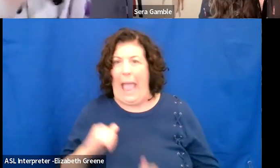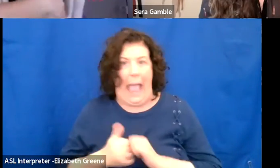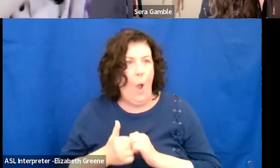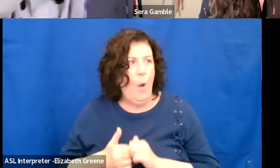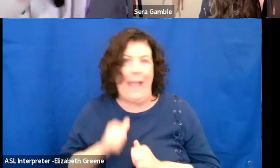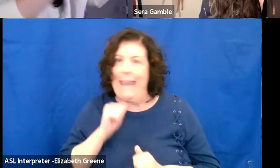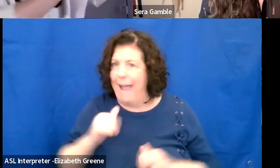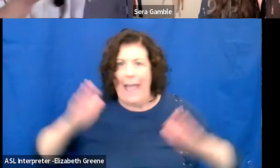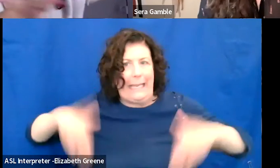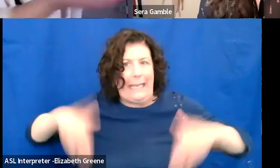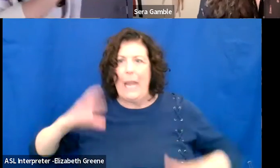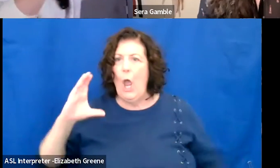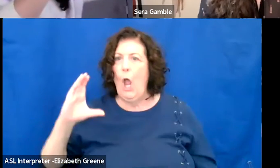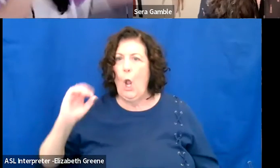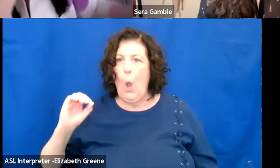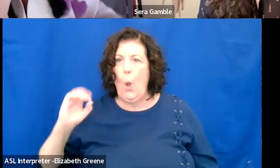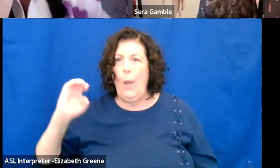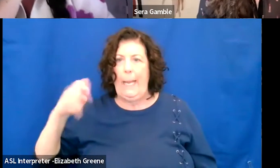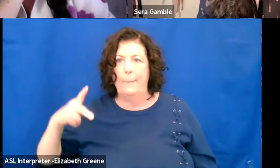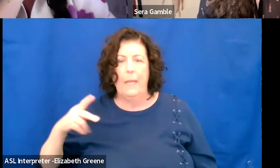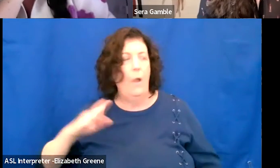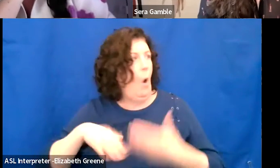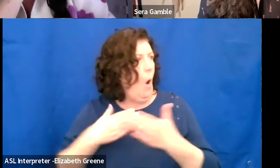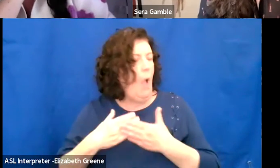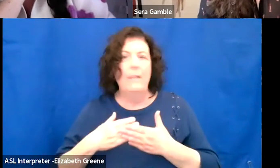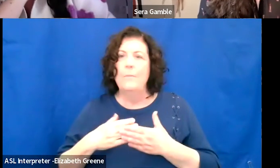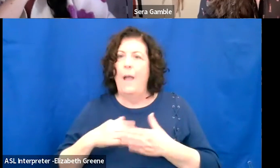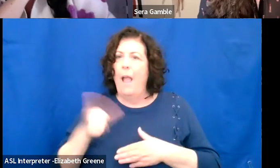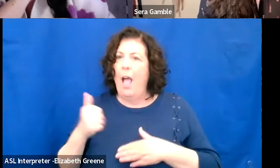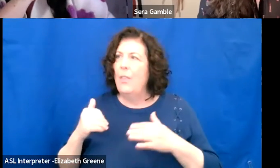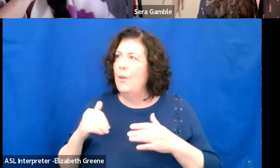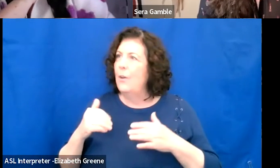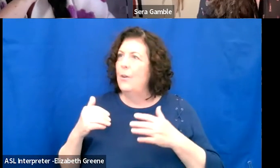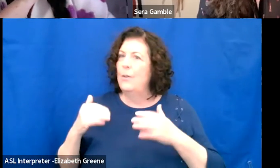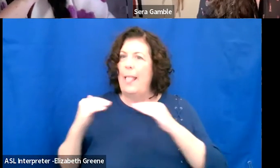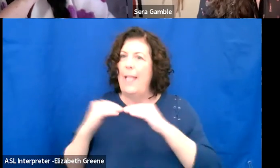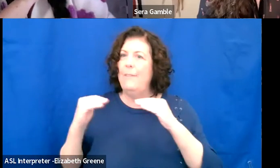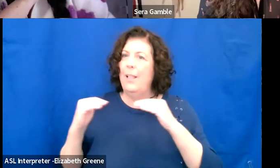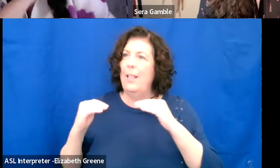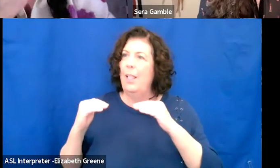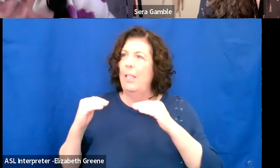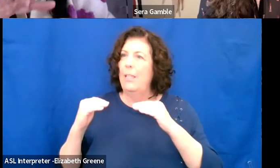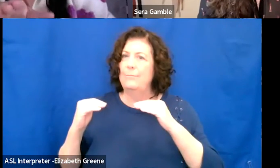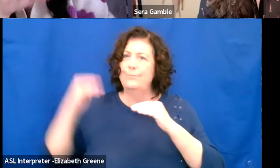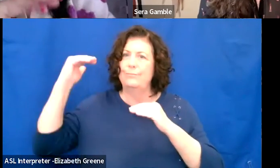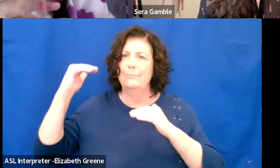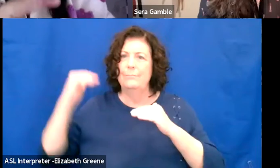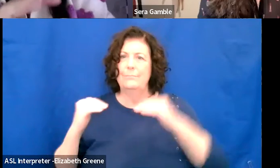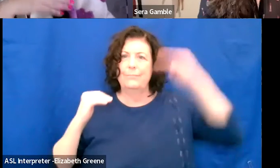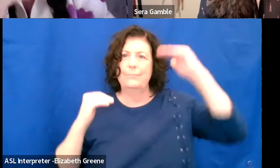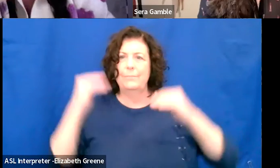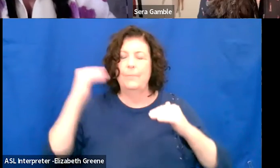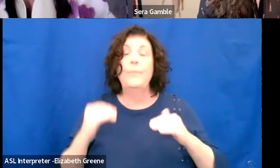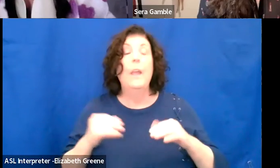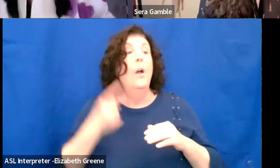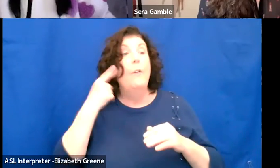counterparts, obviously, yeah, had these. And I felt like, oh, I'm like really ready. For those that don't, if you guys